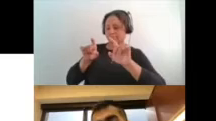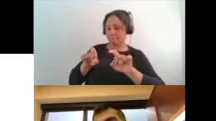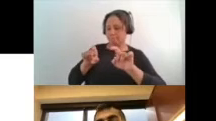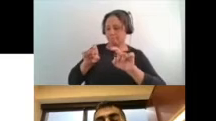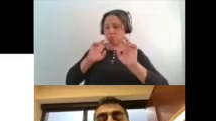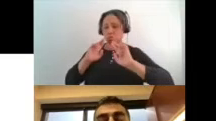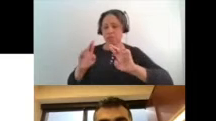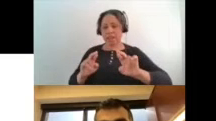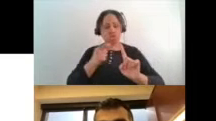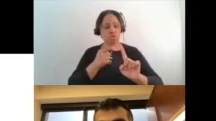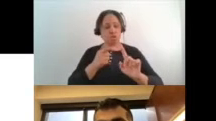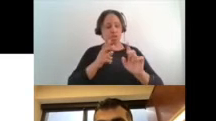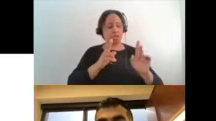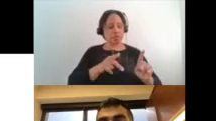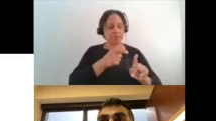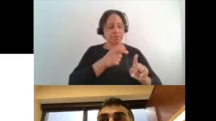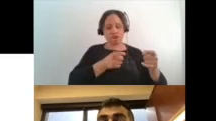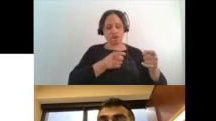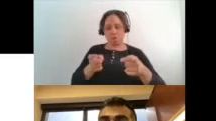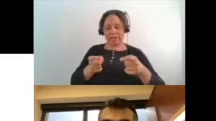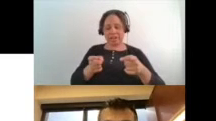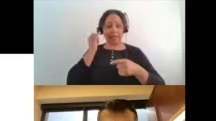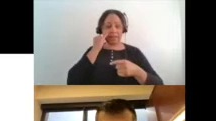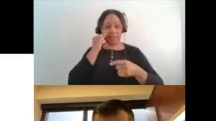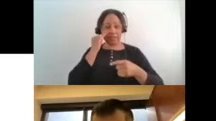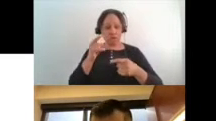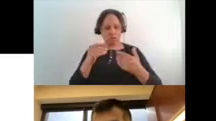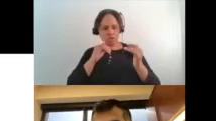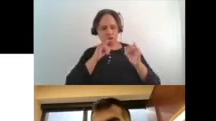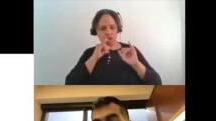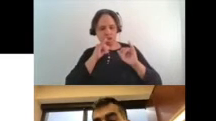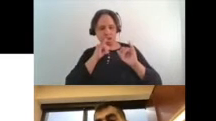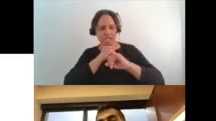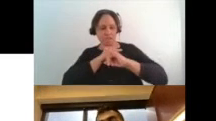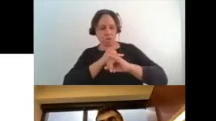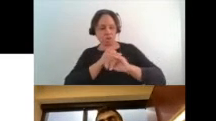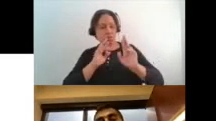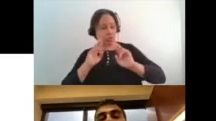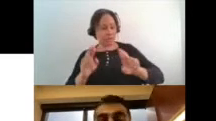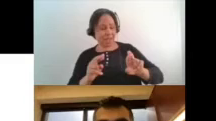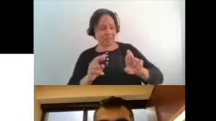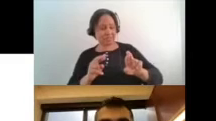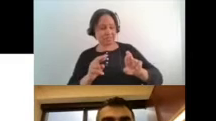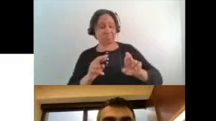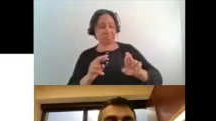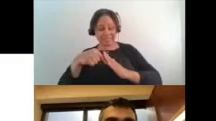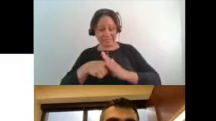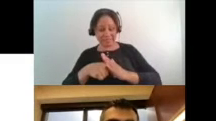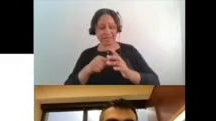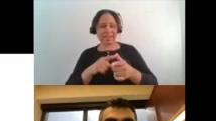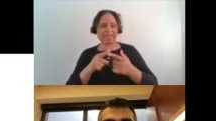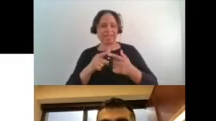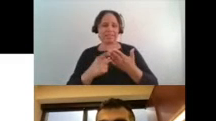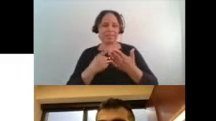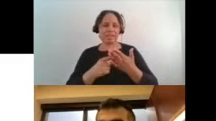giving the organ. And if you have a huge immune response, sometimes that cross match is positive, and that's not a good organ to give to you.